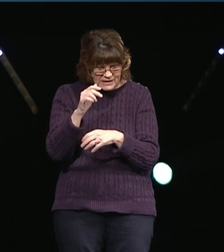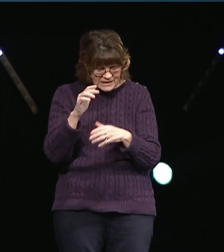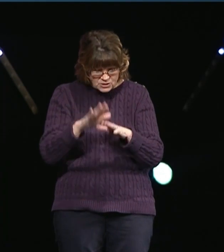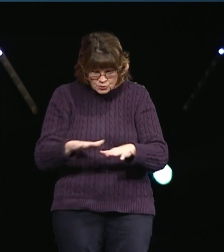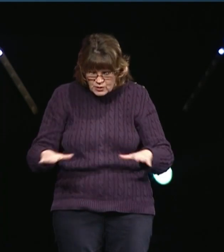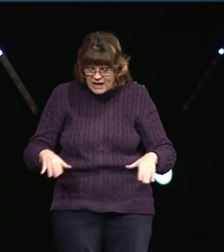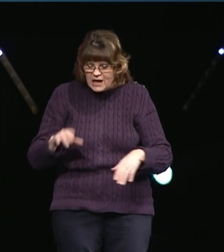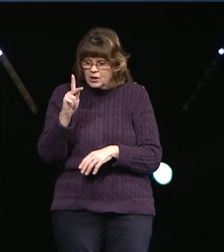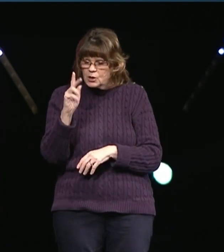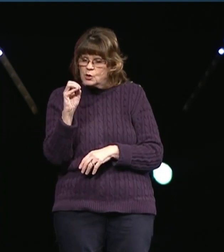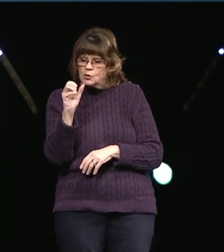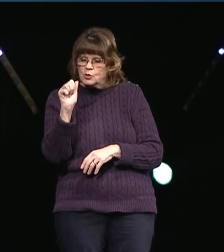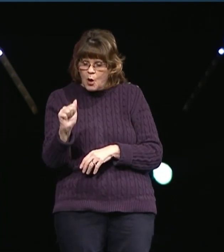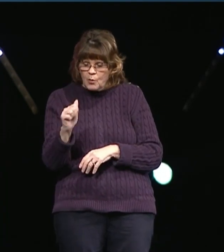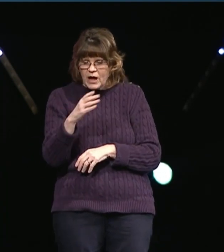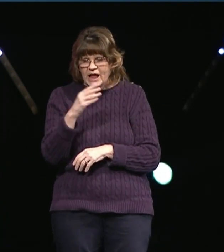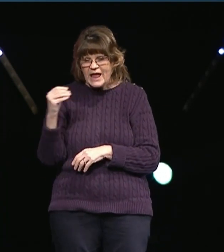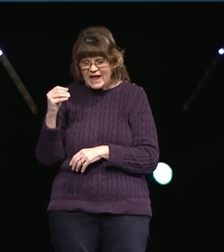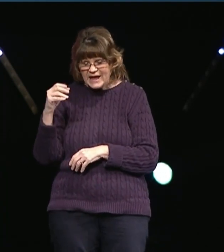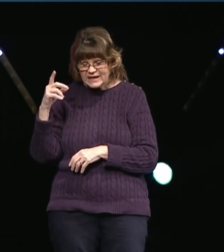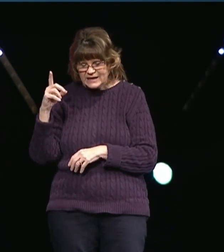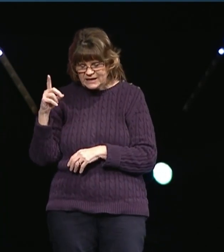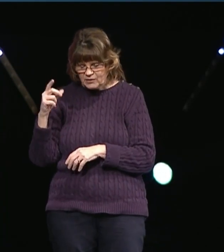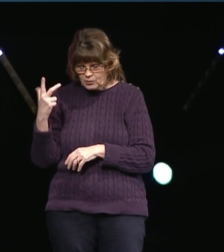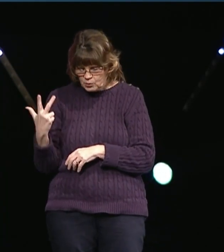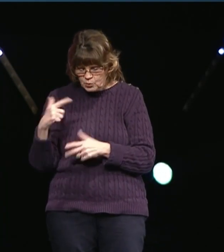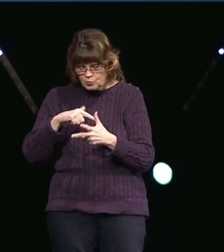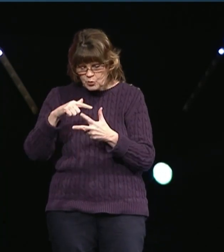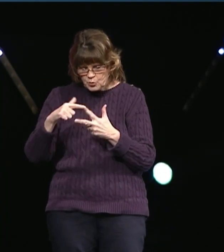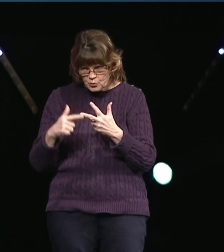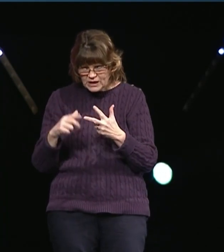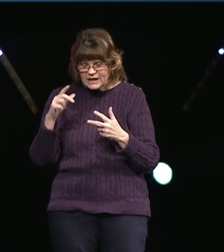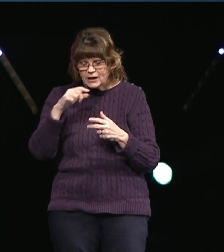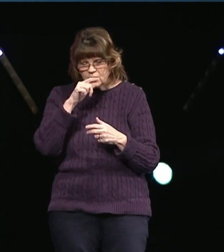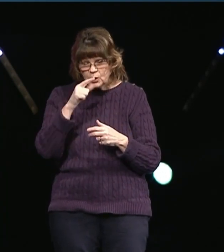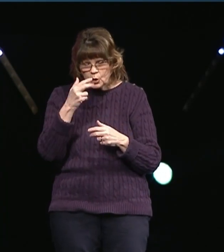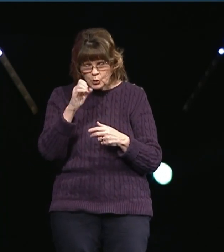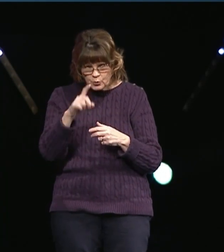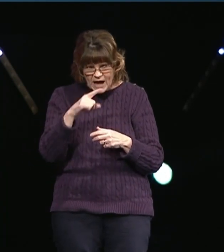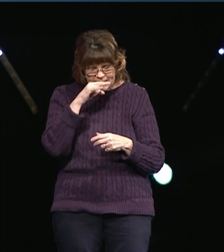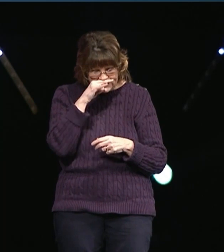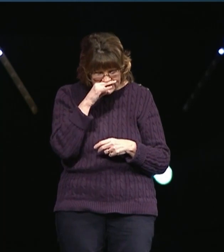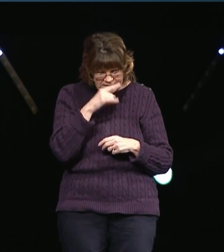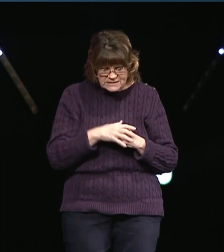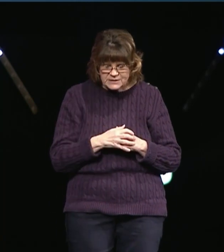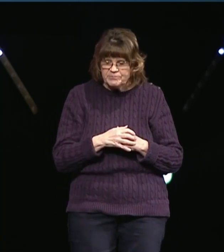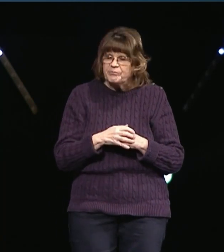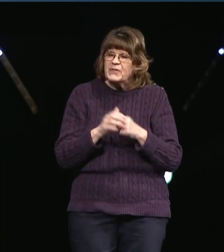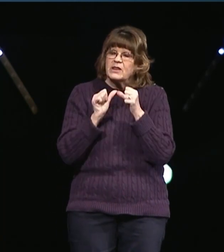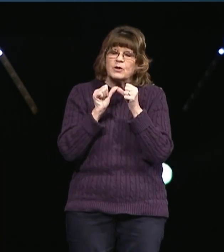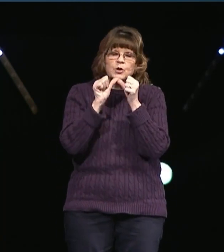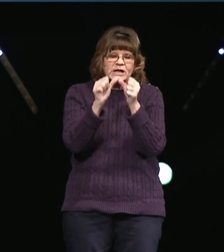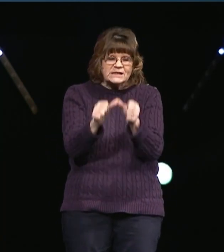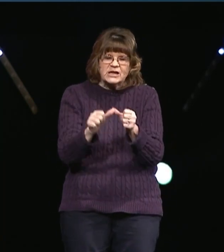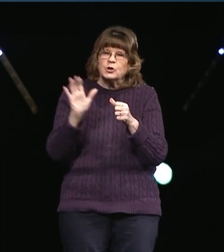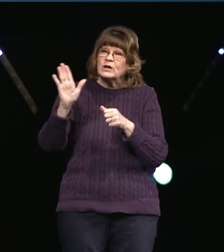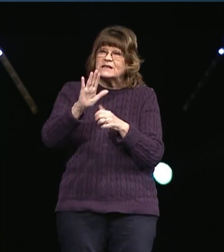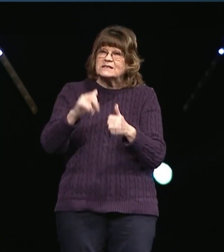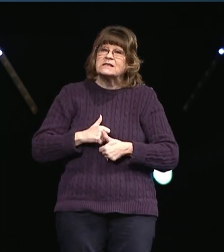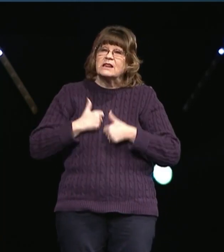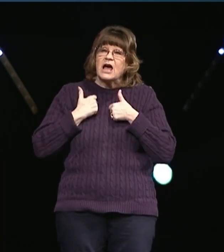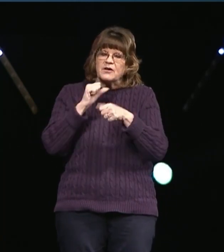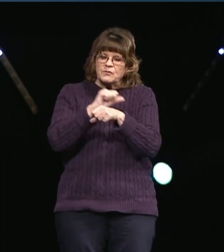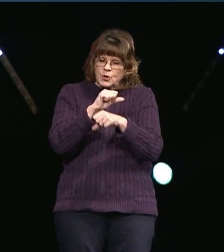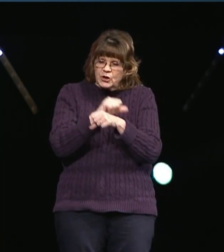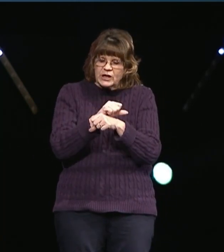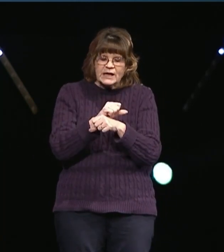grandchildren, Koa, Tiare, and Reese, and the many friends that will continue on with Dennis's life work. Dennis was born to humble